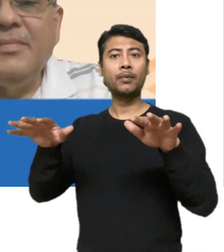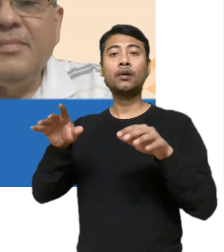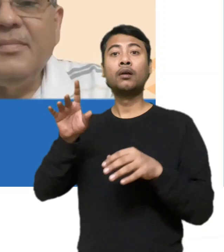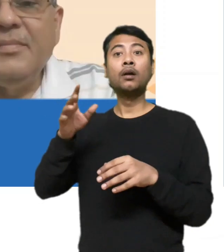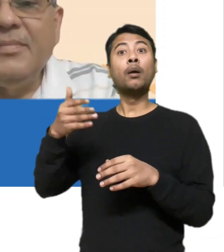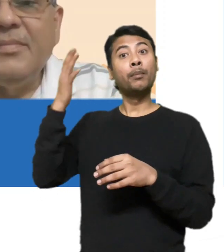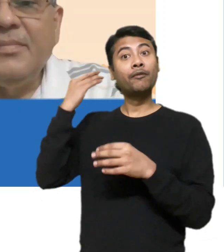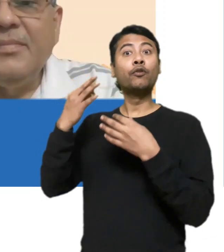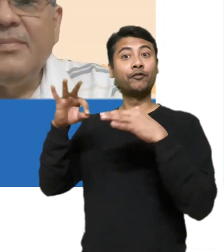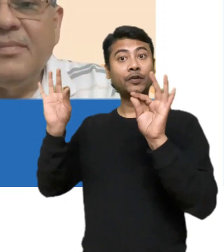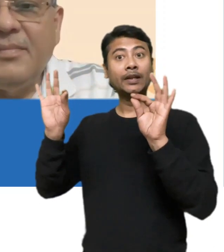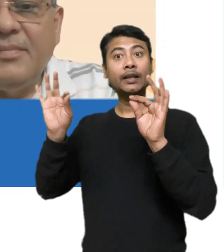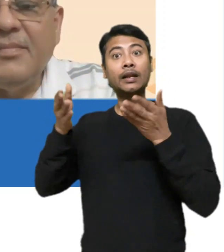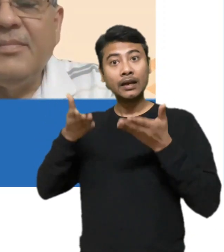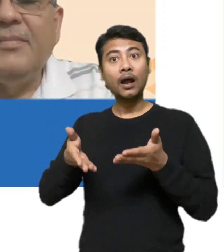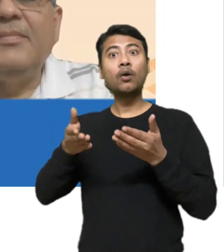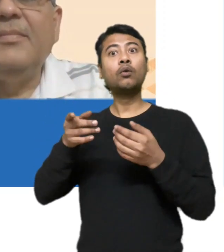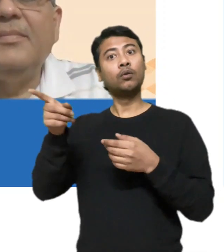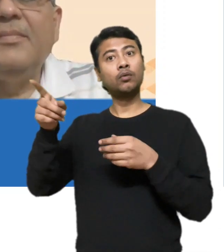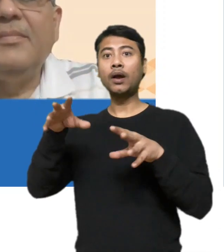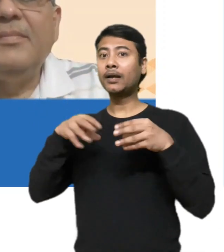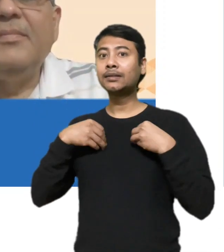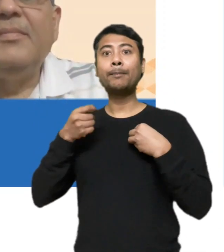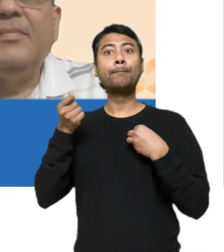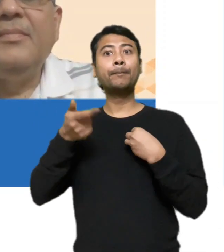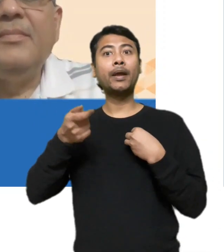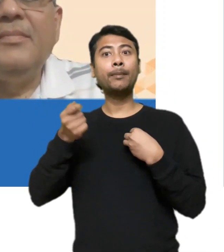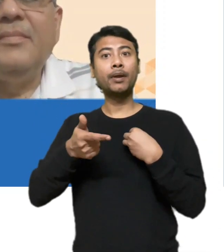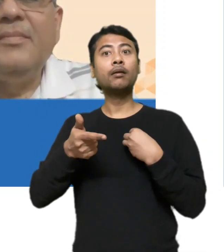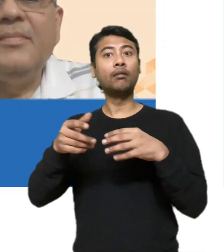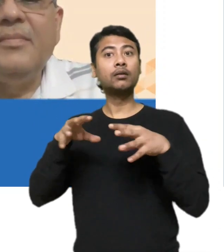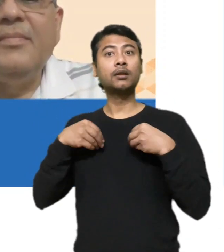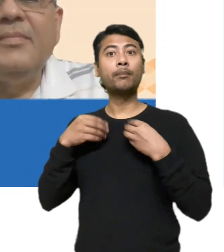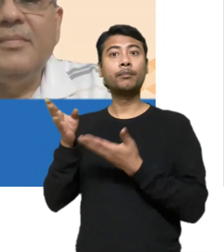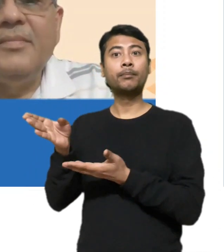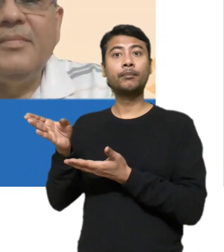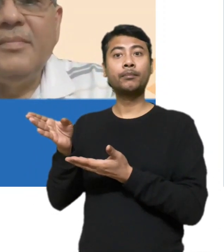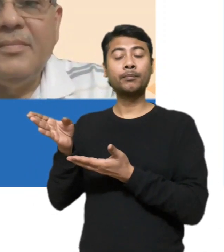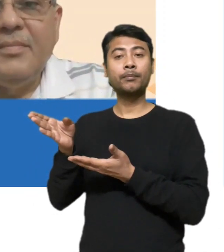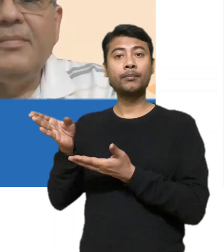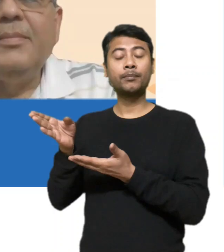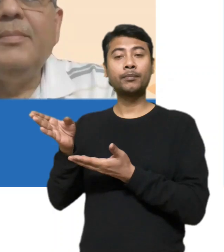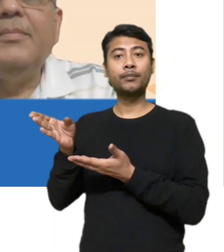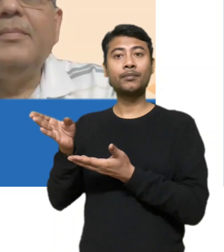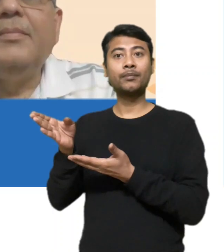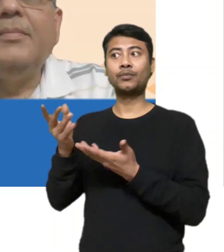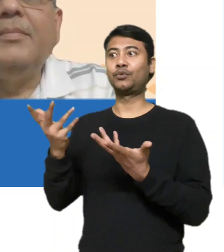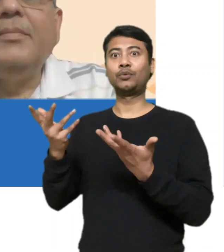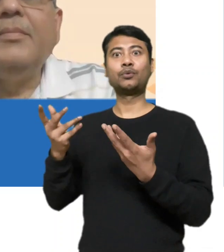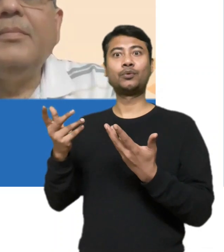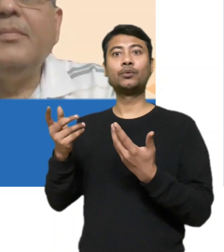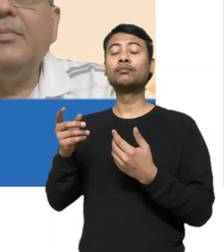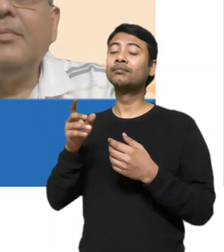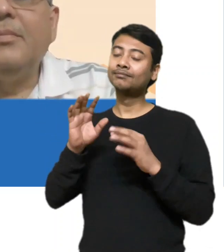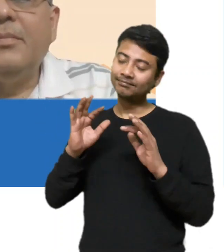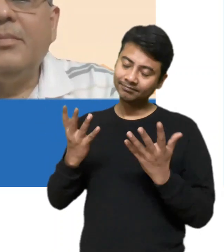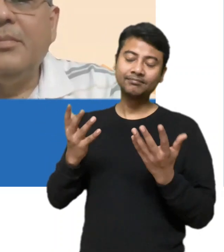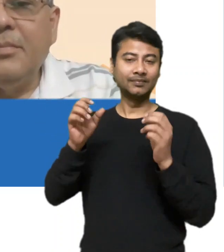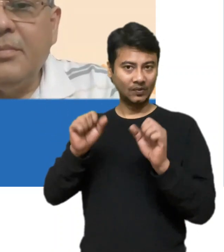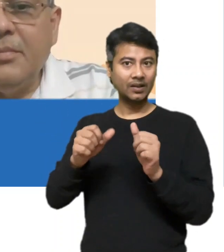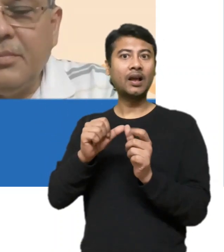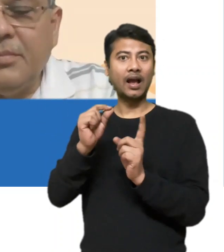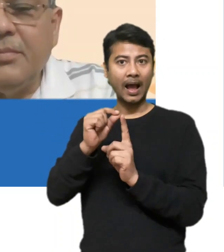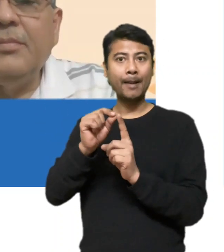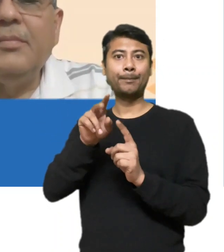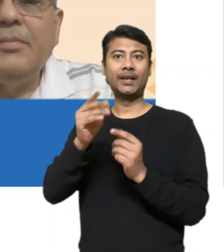so when we first started, it was free, and then we started the kind of period of payment. Now, obviously, there are costs.